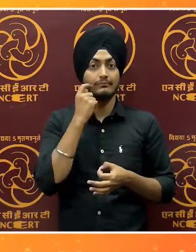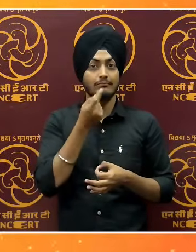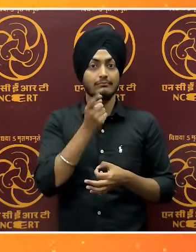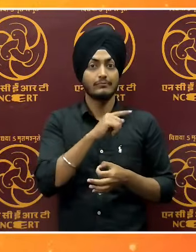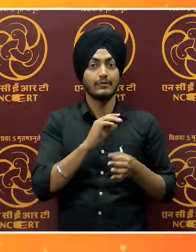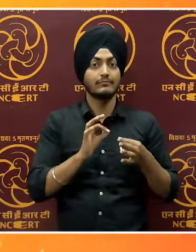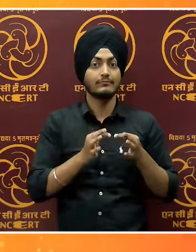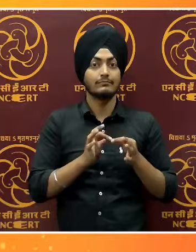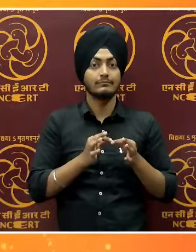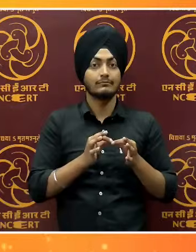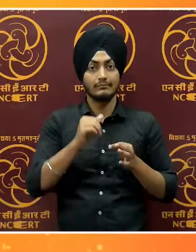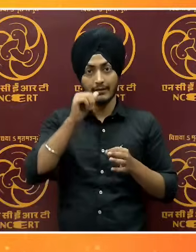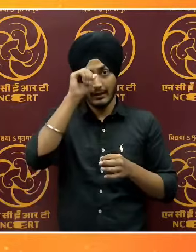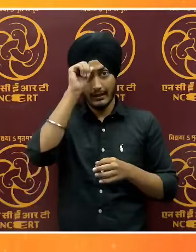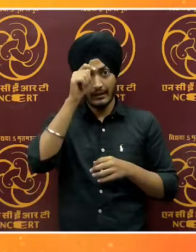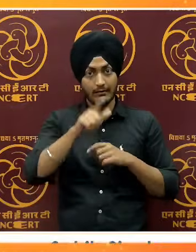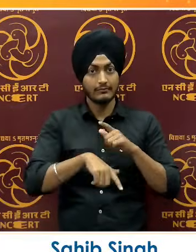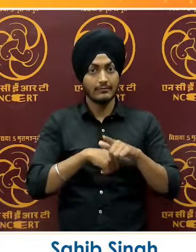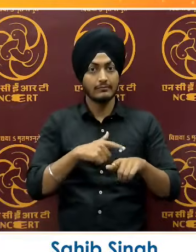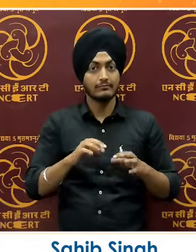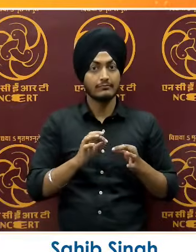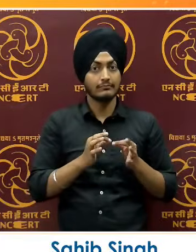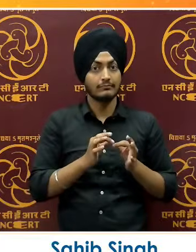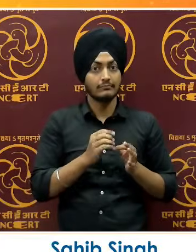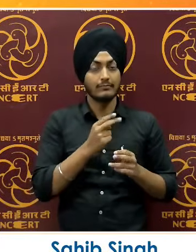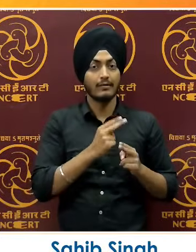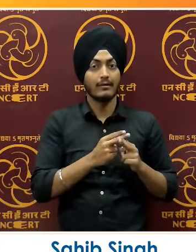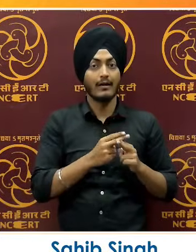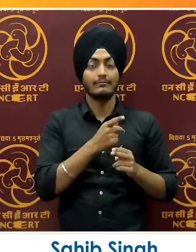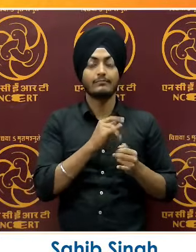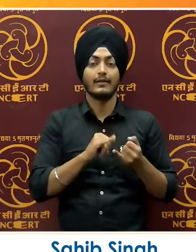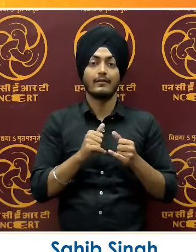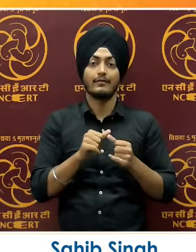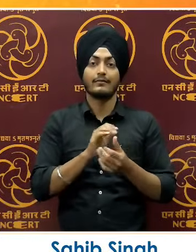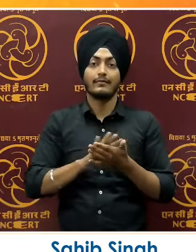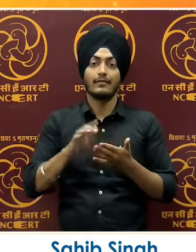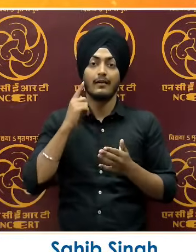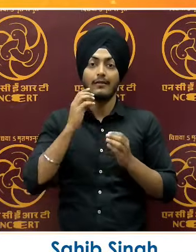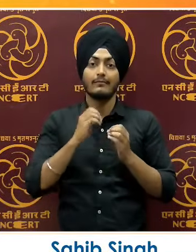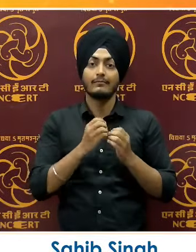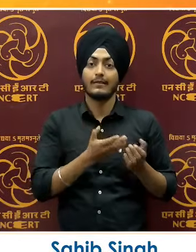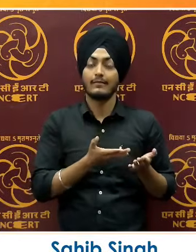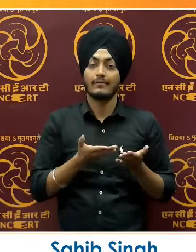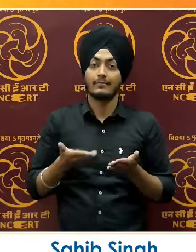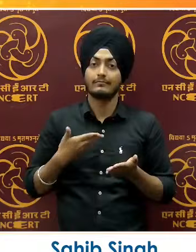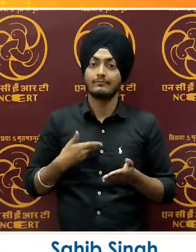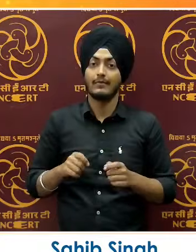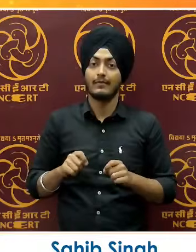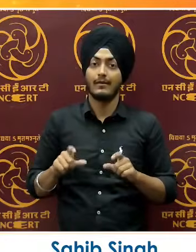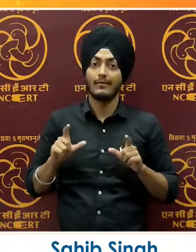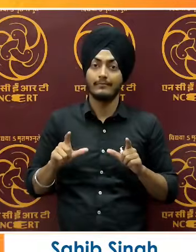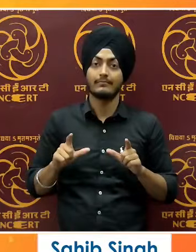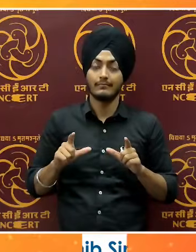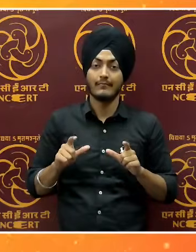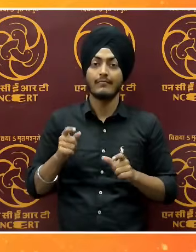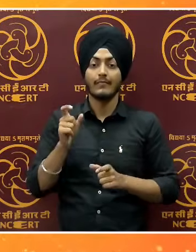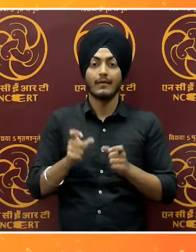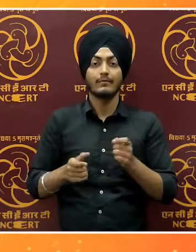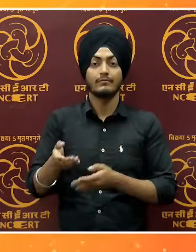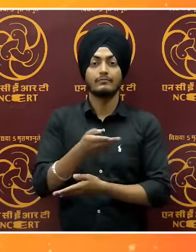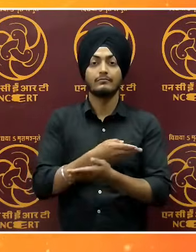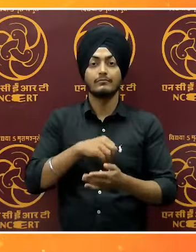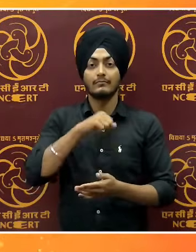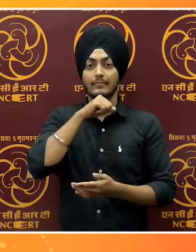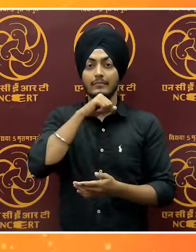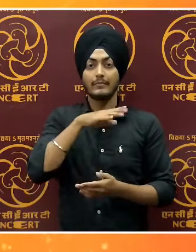Language interpreter, who is Mr. Sahib Singh. So, I also welcome you to this session. And now, dear learners, dear students and our